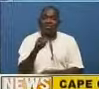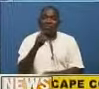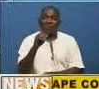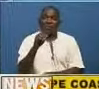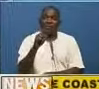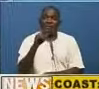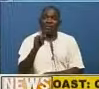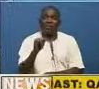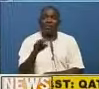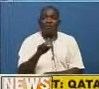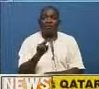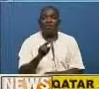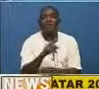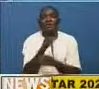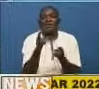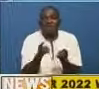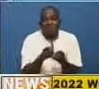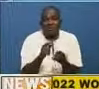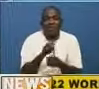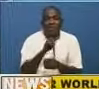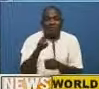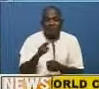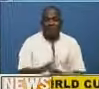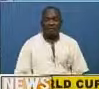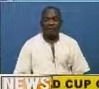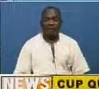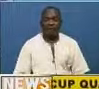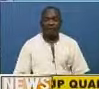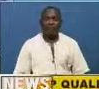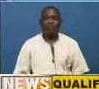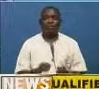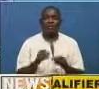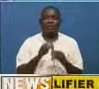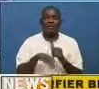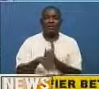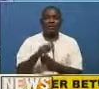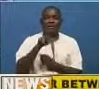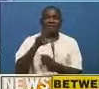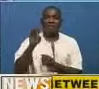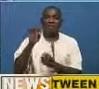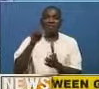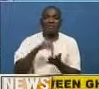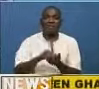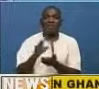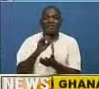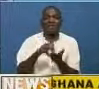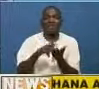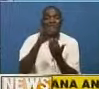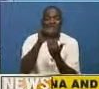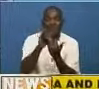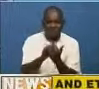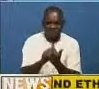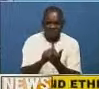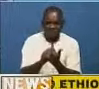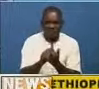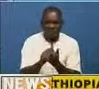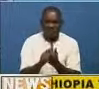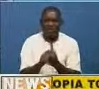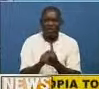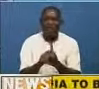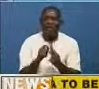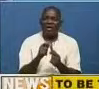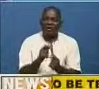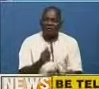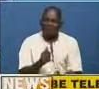Dochi in the Kwabibrem district of the Eastern region. The over 34,000 Ghana cedi project is a major solution